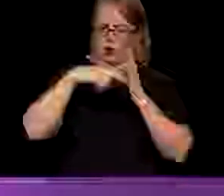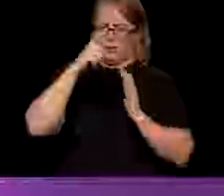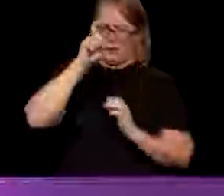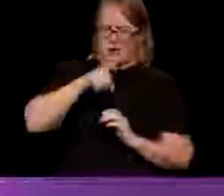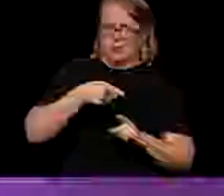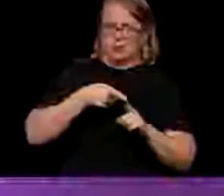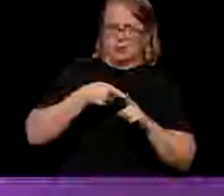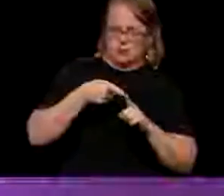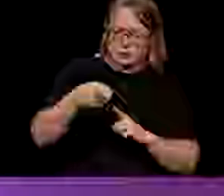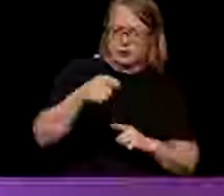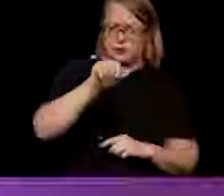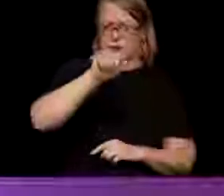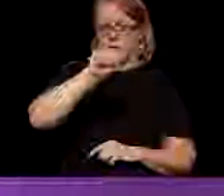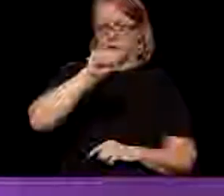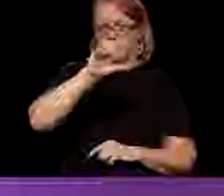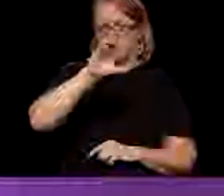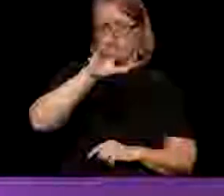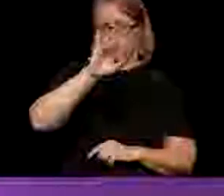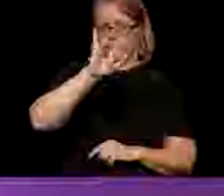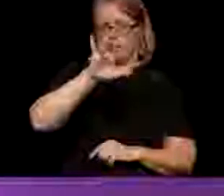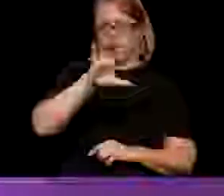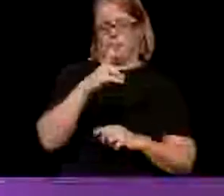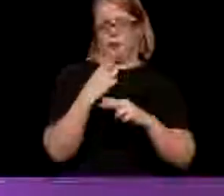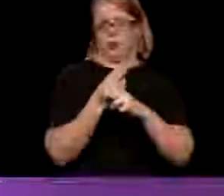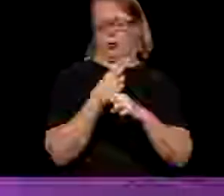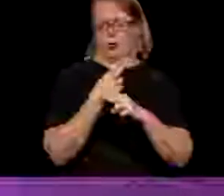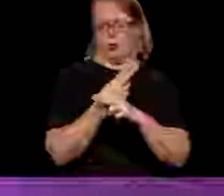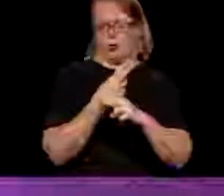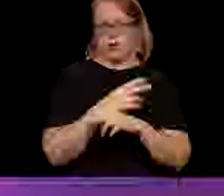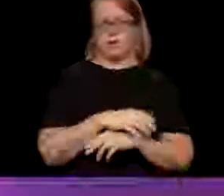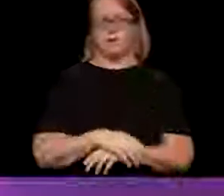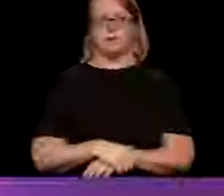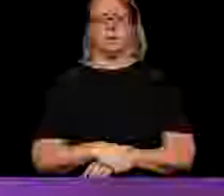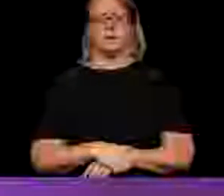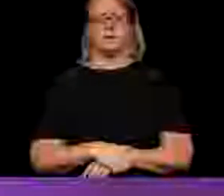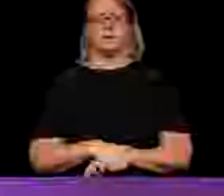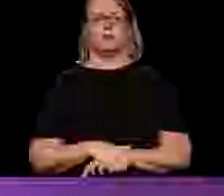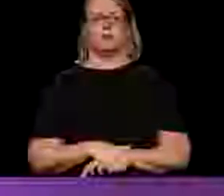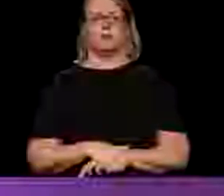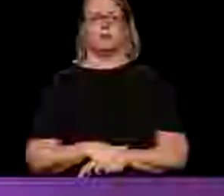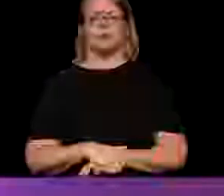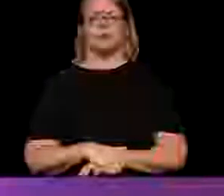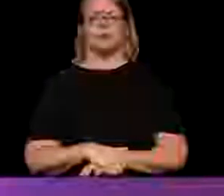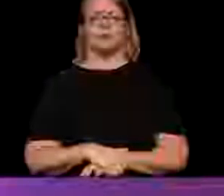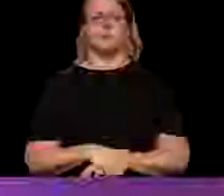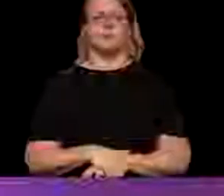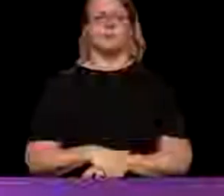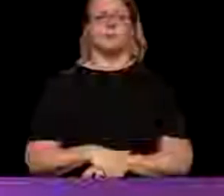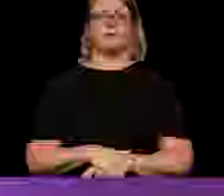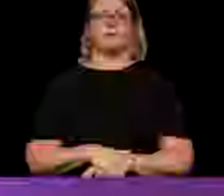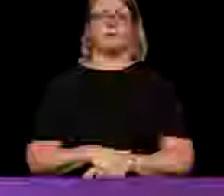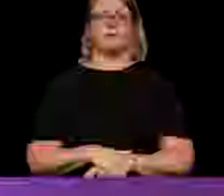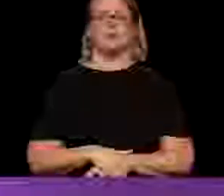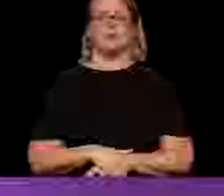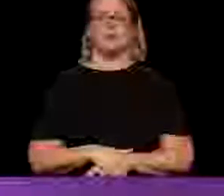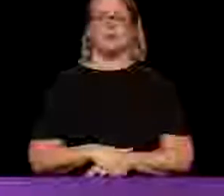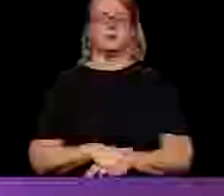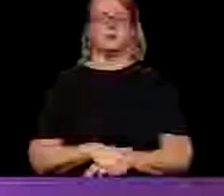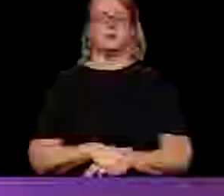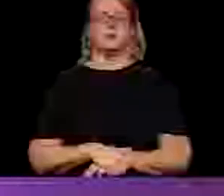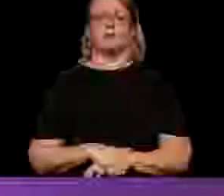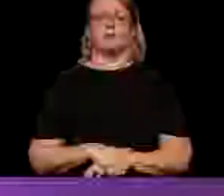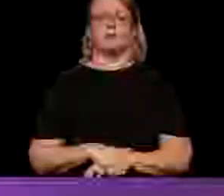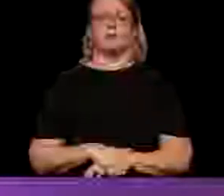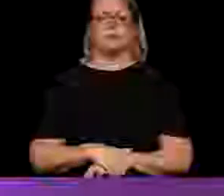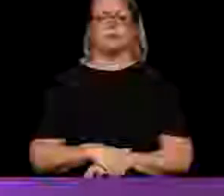for acrylic. We have different sizes, and I give them little nicknames to help you remember which is